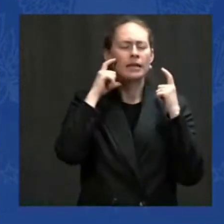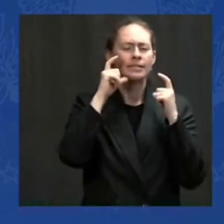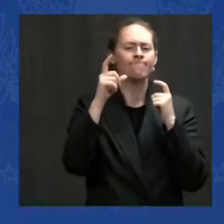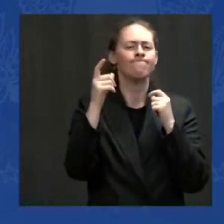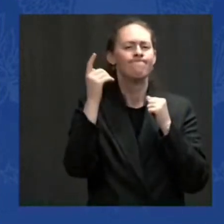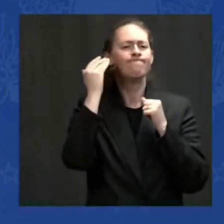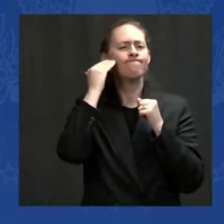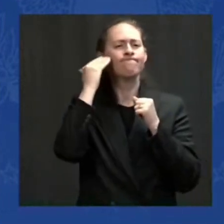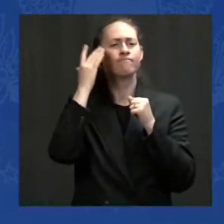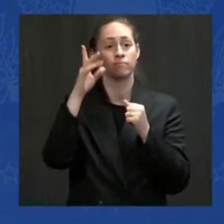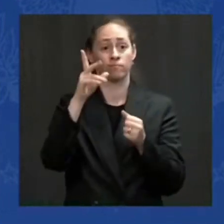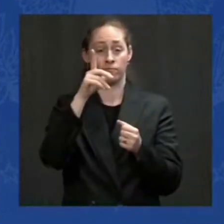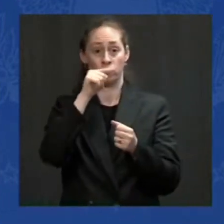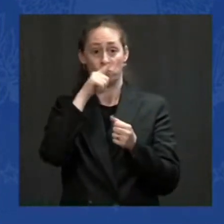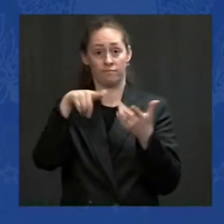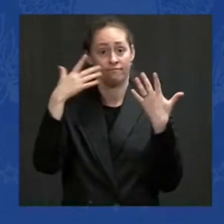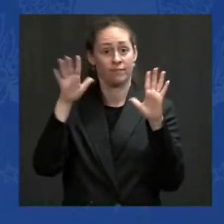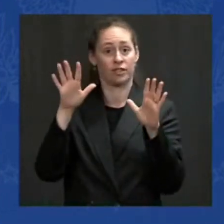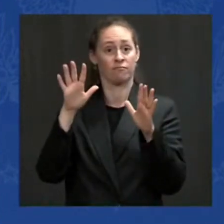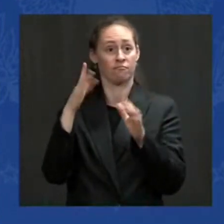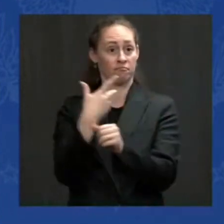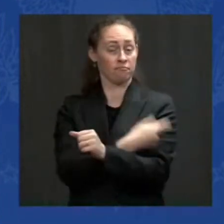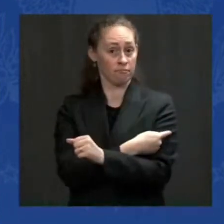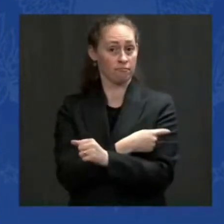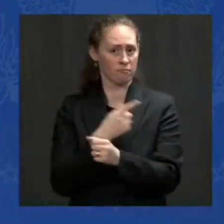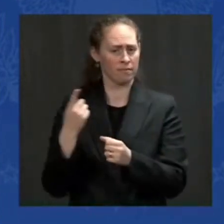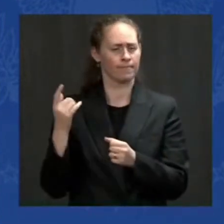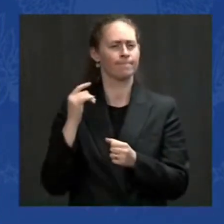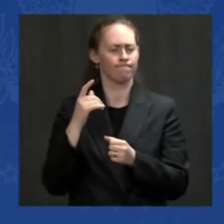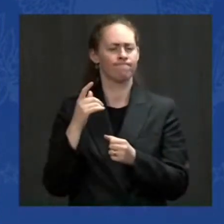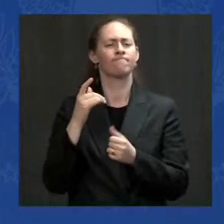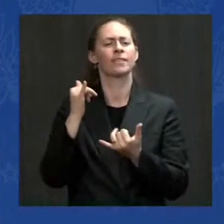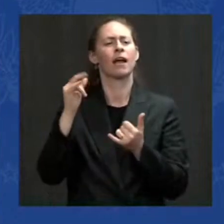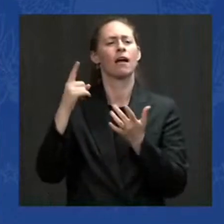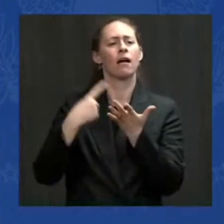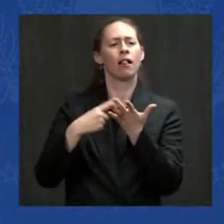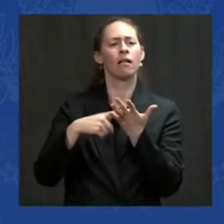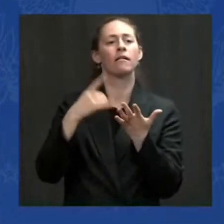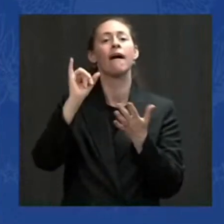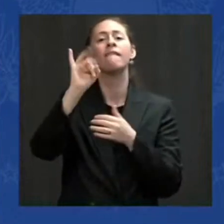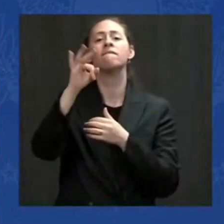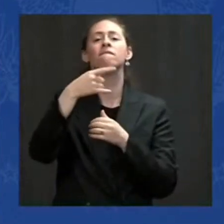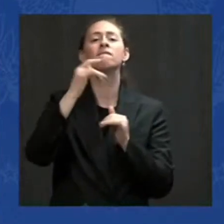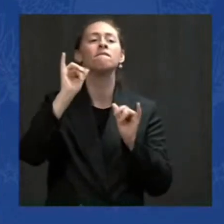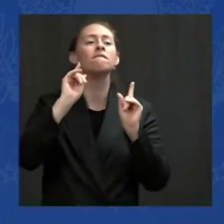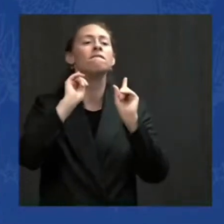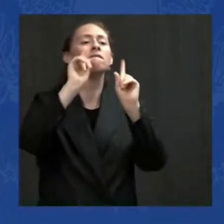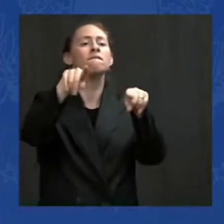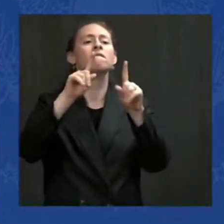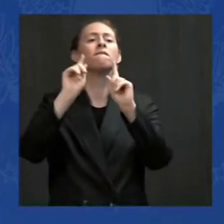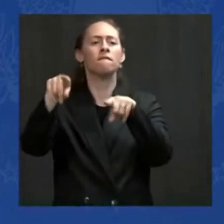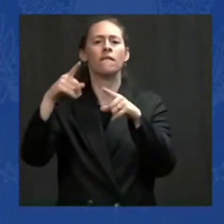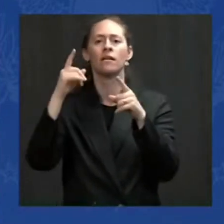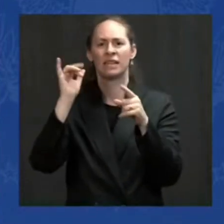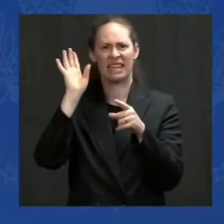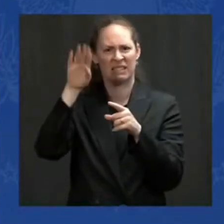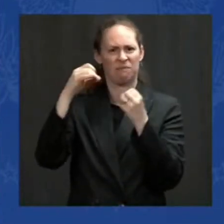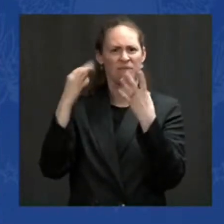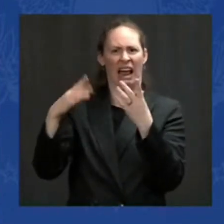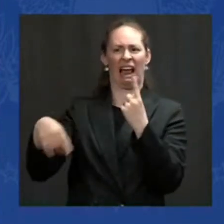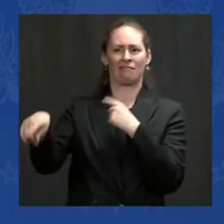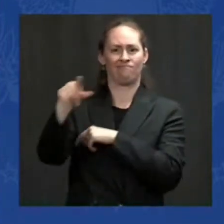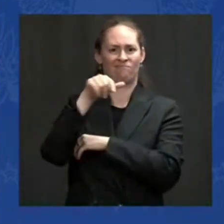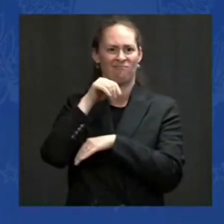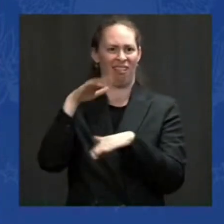are vaccinated, and the question that was, if you would go to a place with a high degree of viral dynamics and a very low level